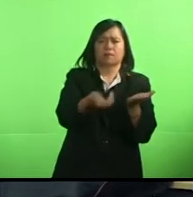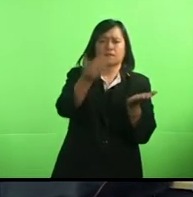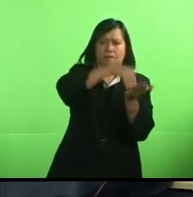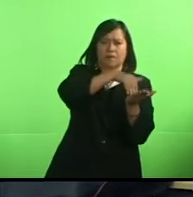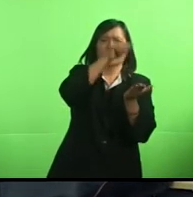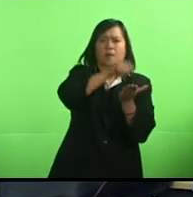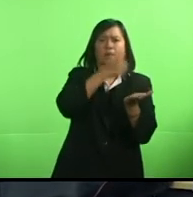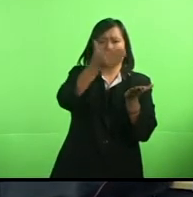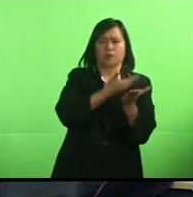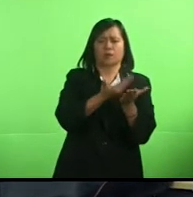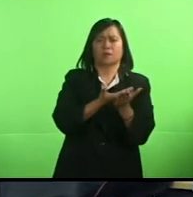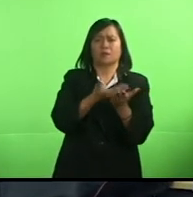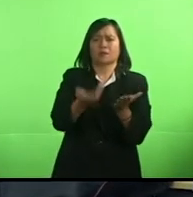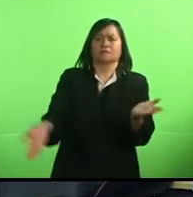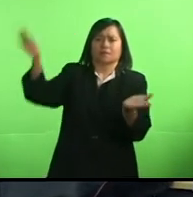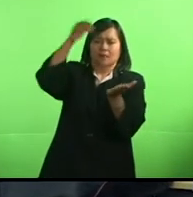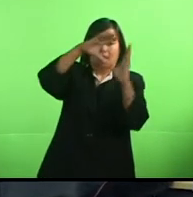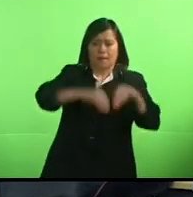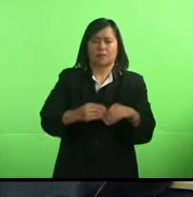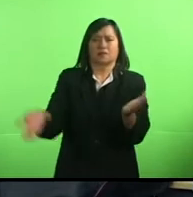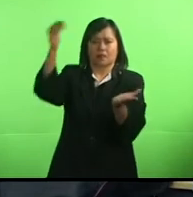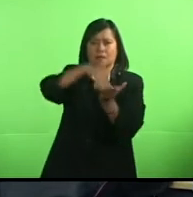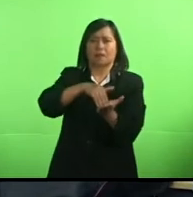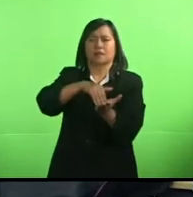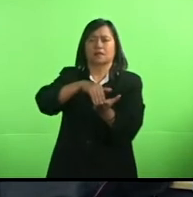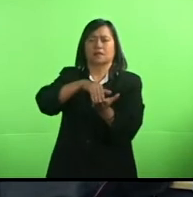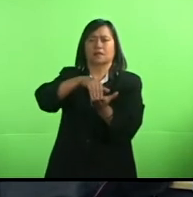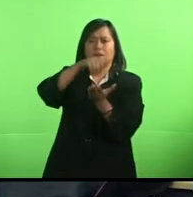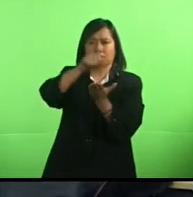the latest. I cannot use that.